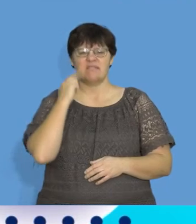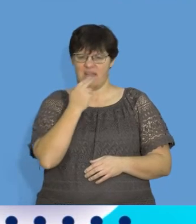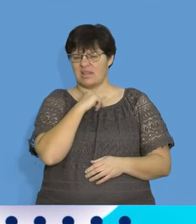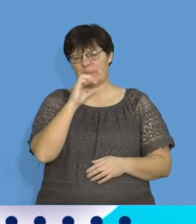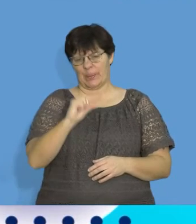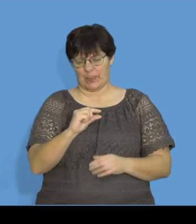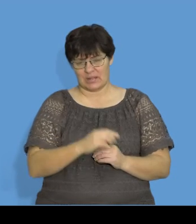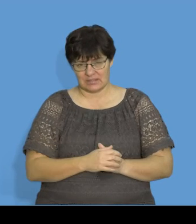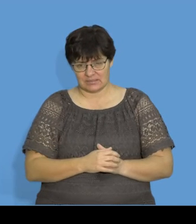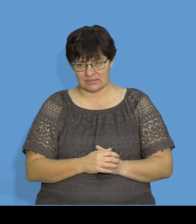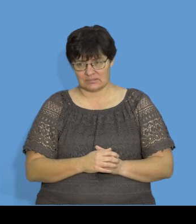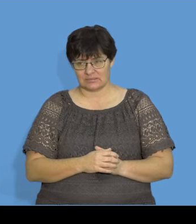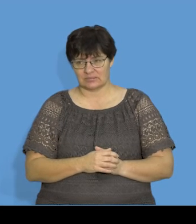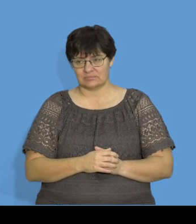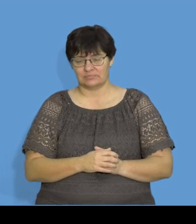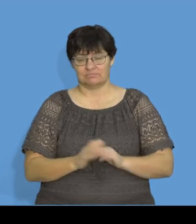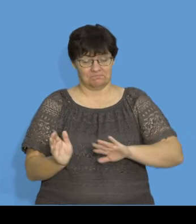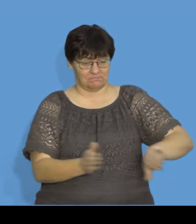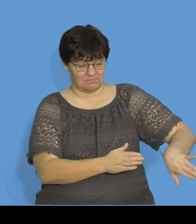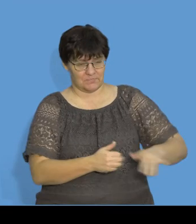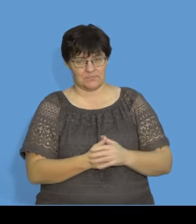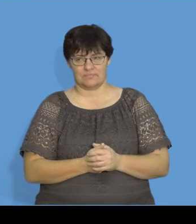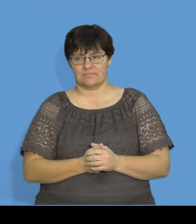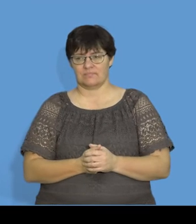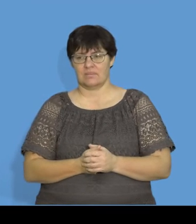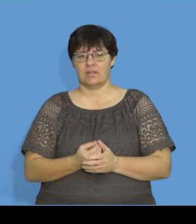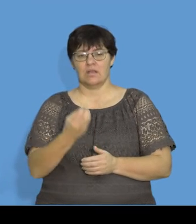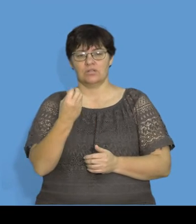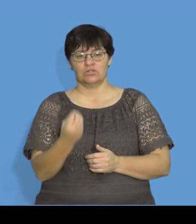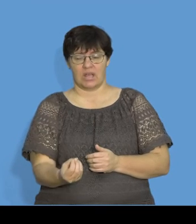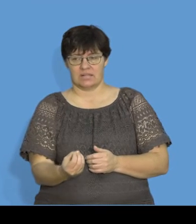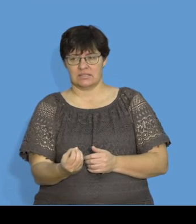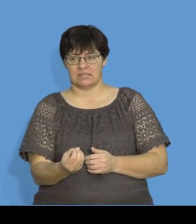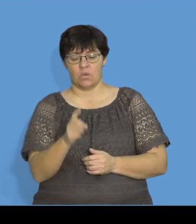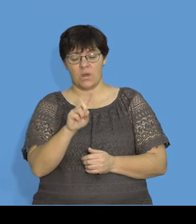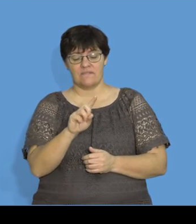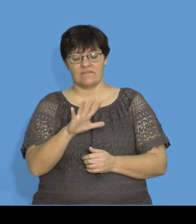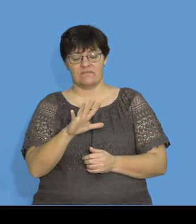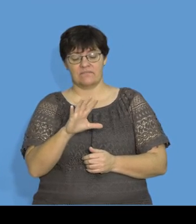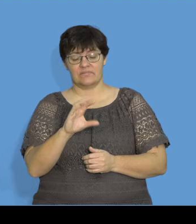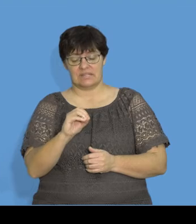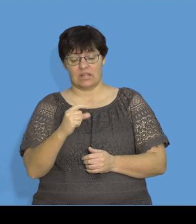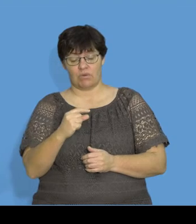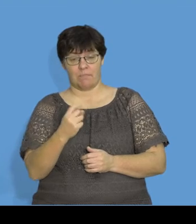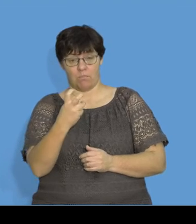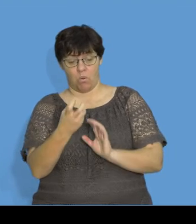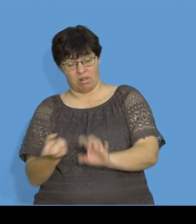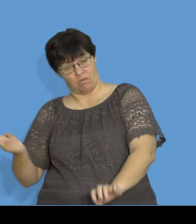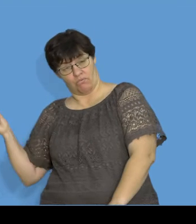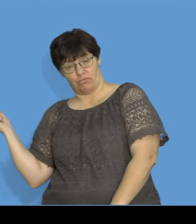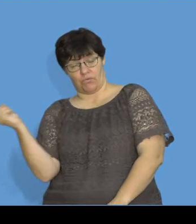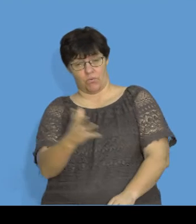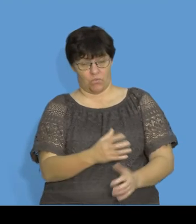small. So, next one. A child throws a 150-gram